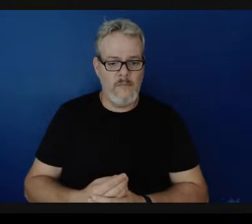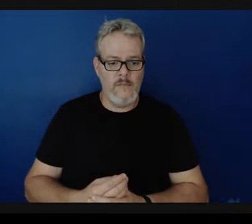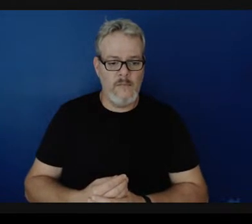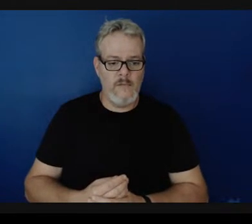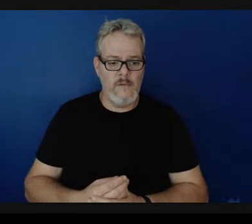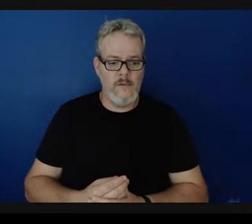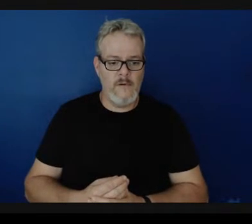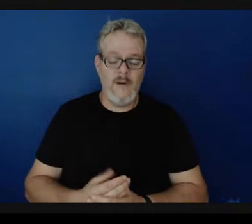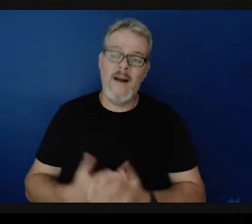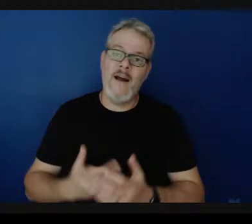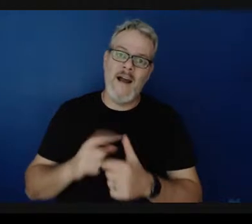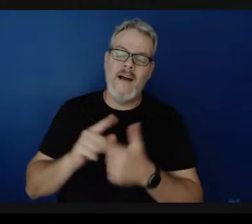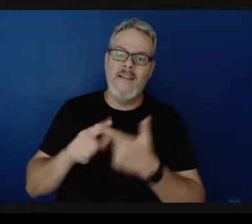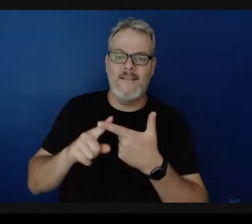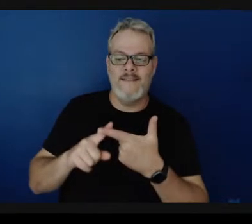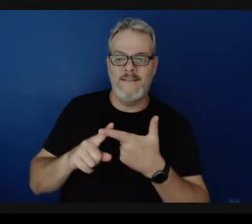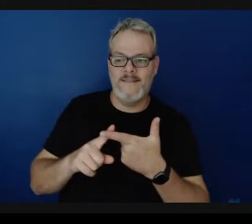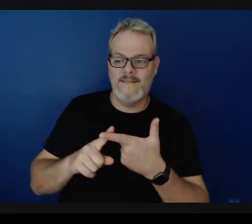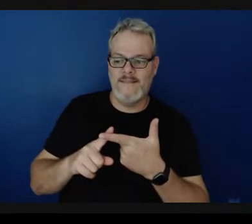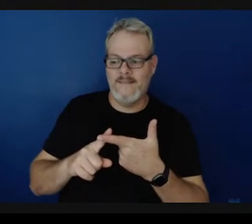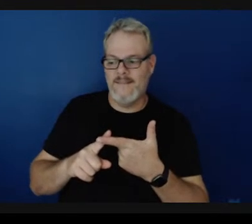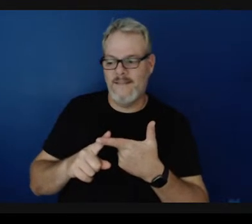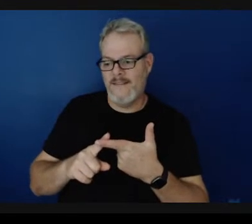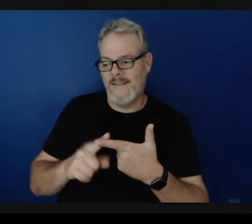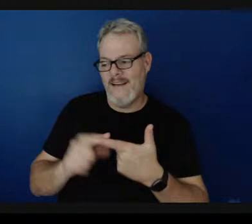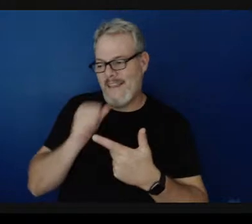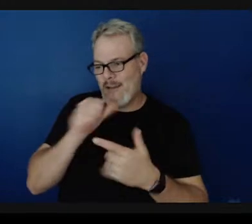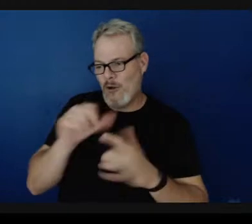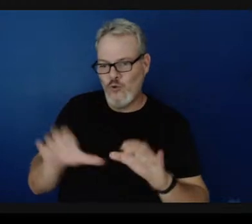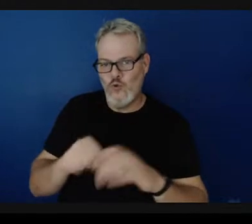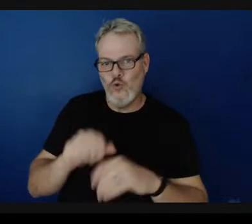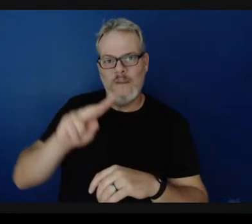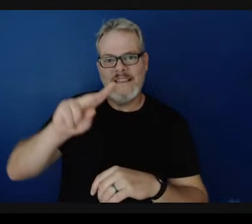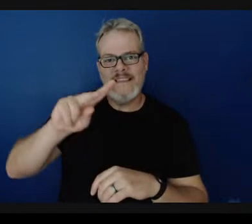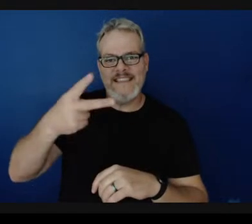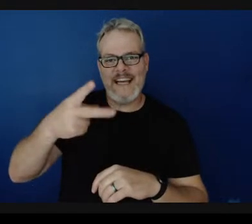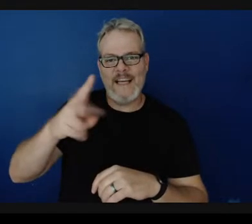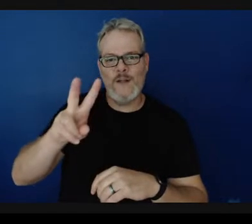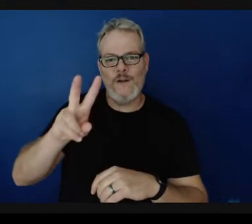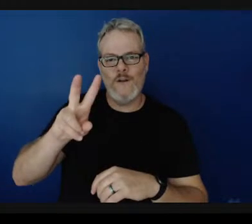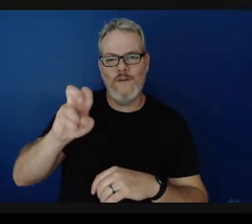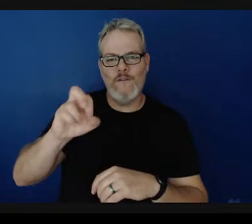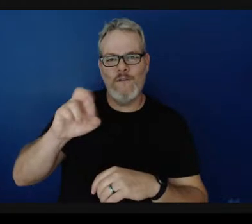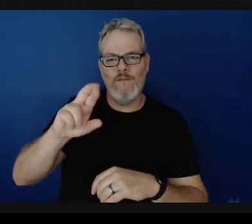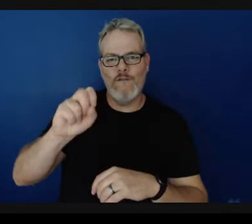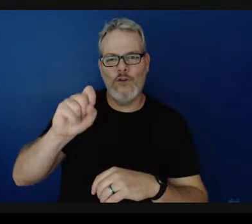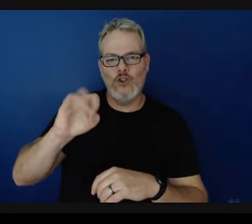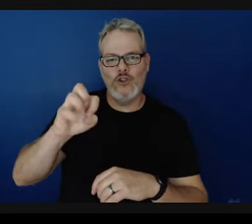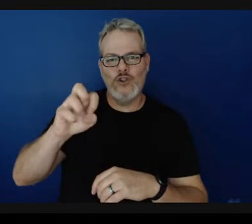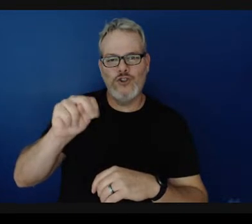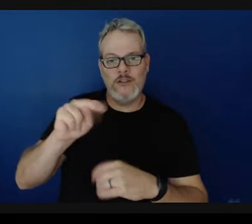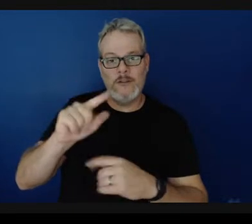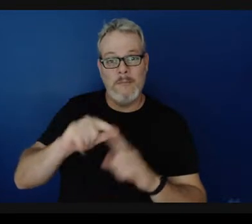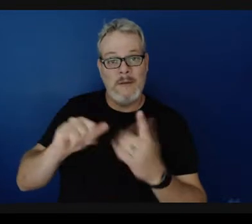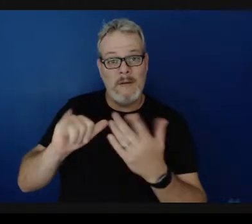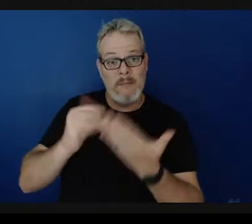won't usually do version 2 of the paper, right? But if they ever do, then that's would be a good one to do. Iterate on.